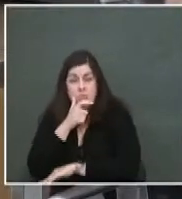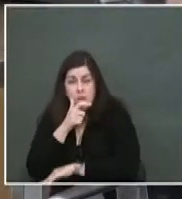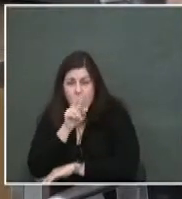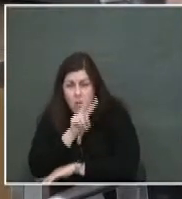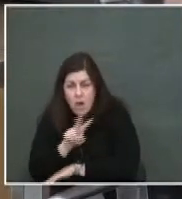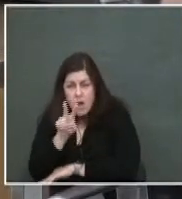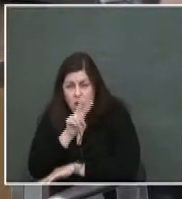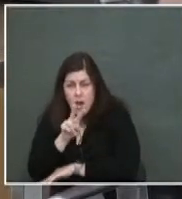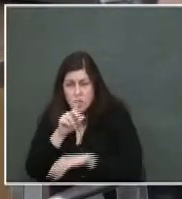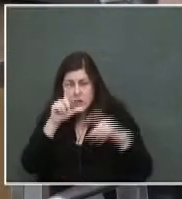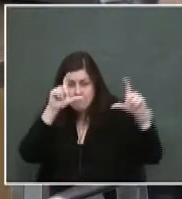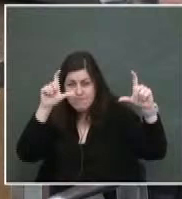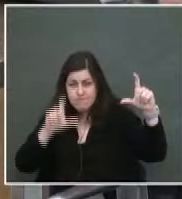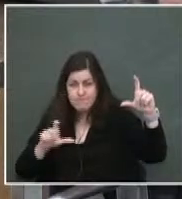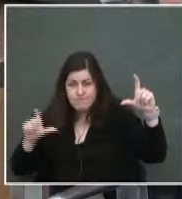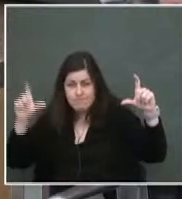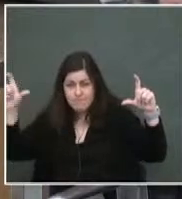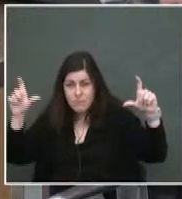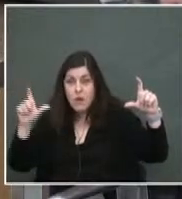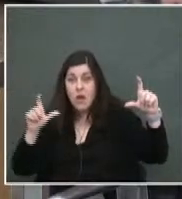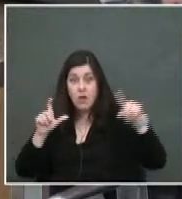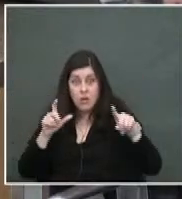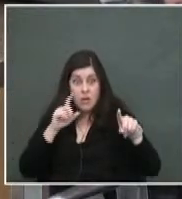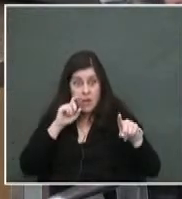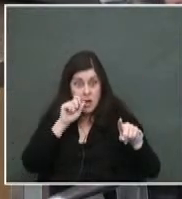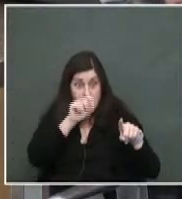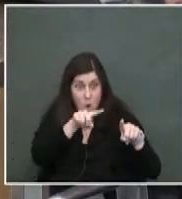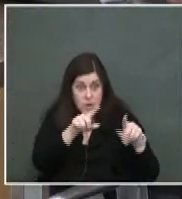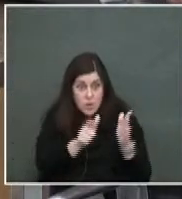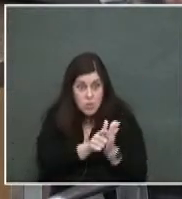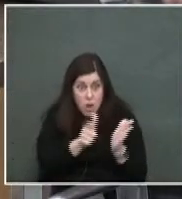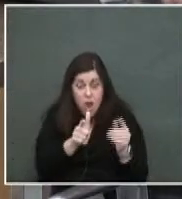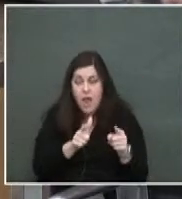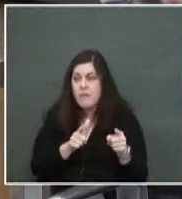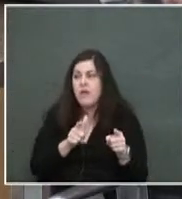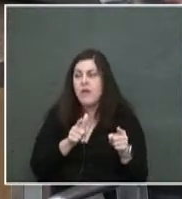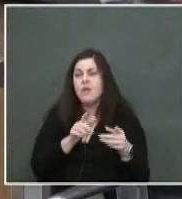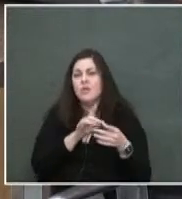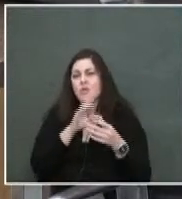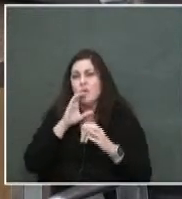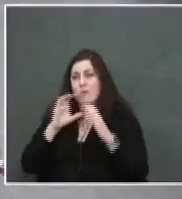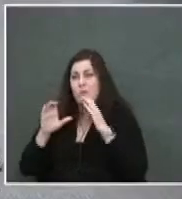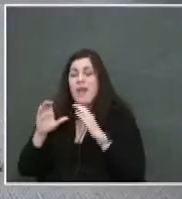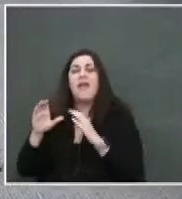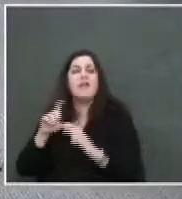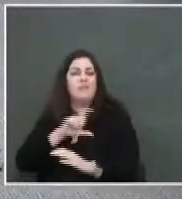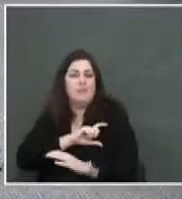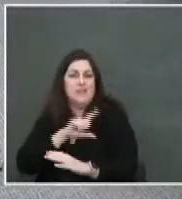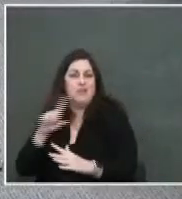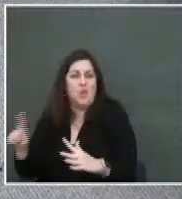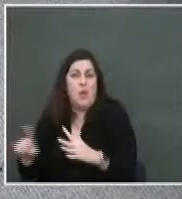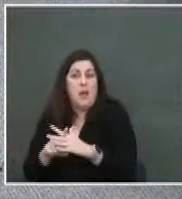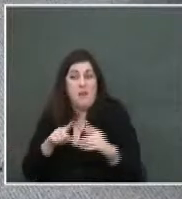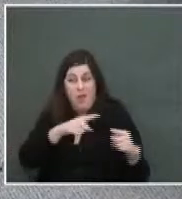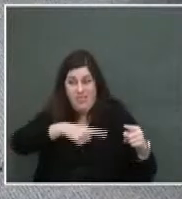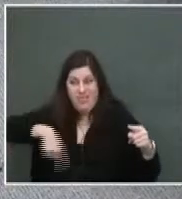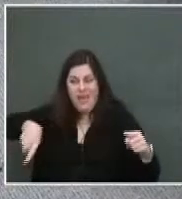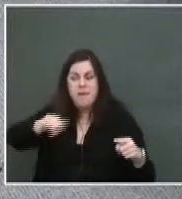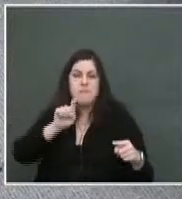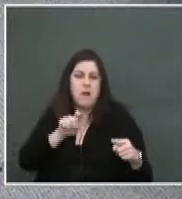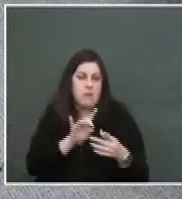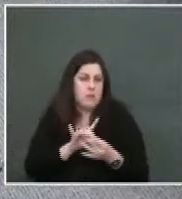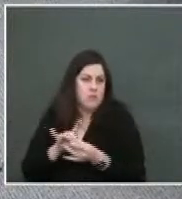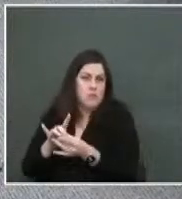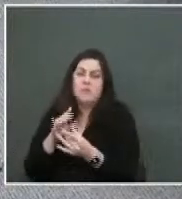and whoever's down there. Yes, sir. To actually have it be effective. Okay, I think that's it. Thanks, Chair. Thank you, Councilman